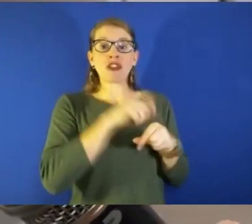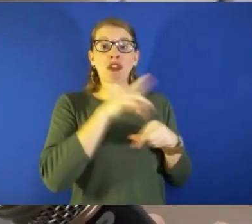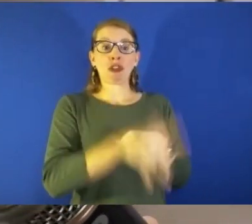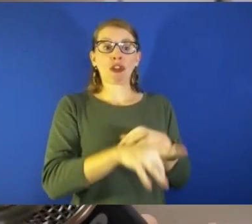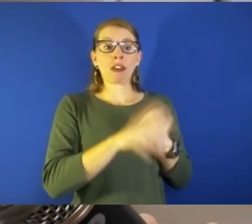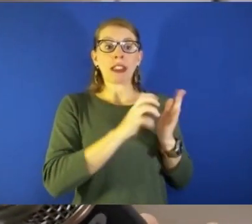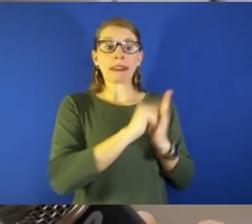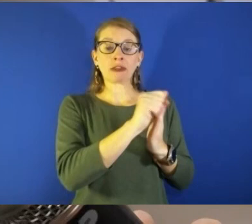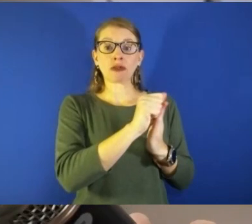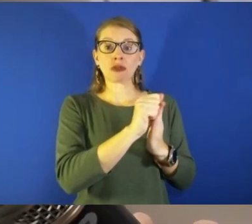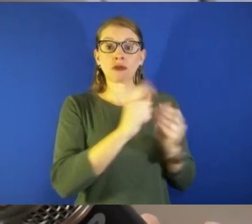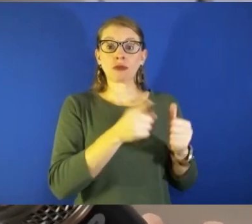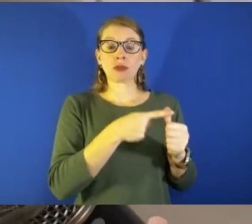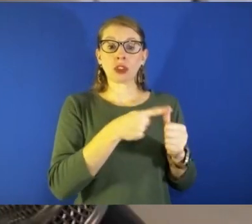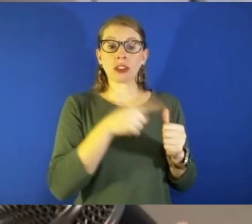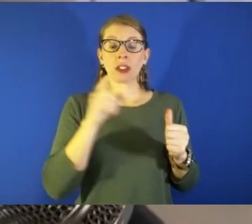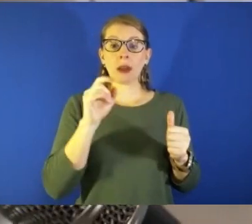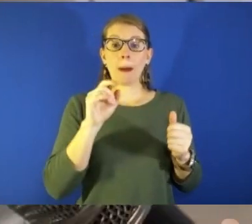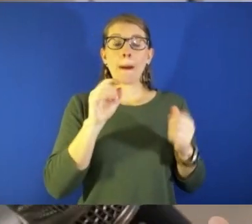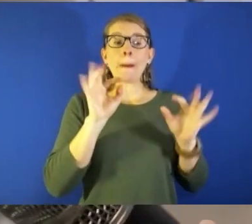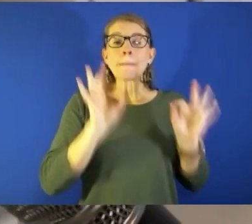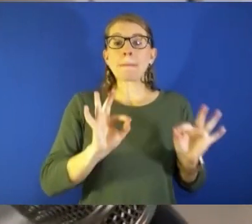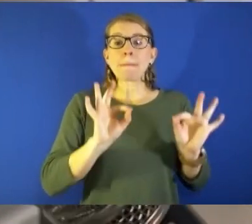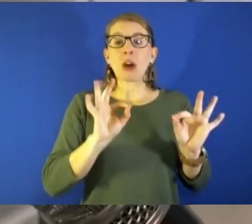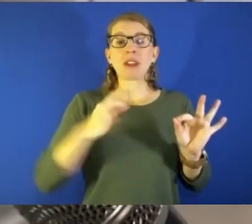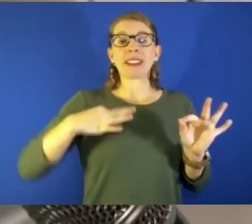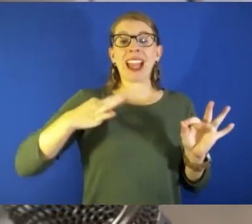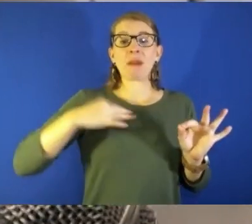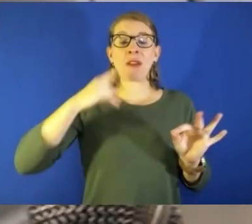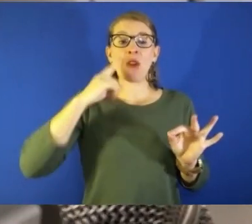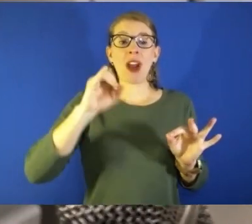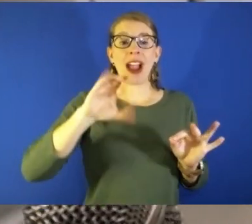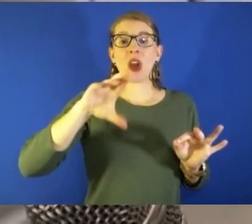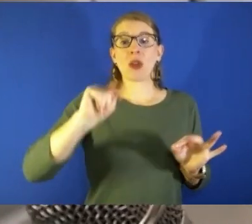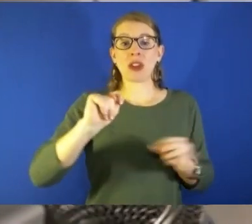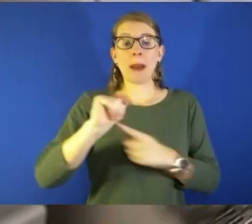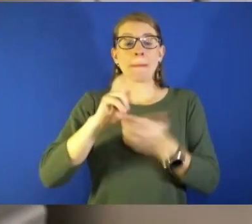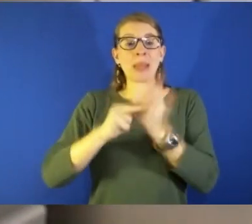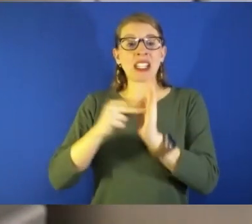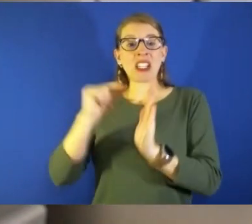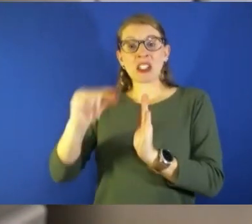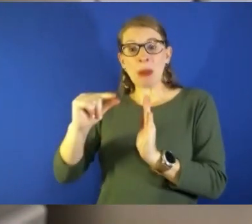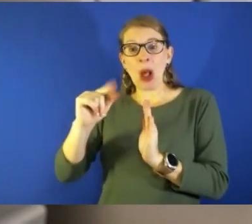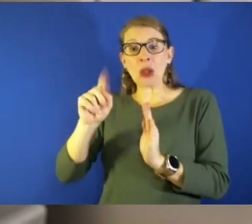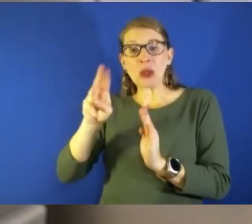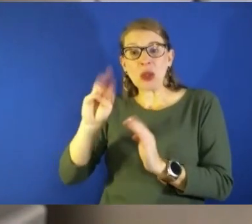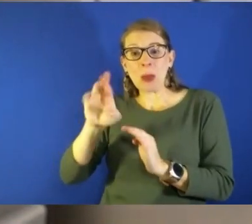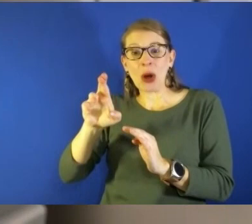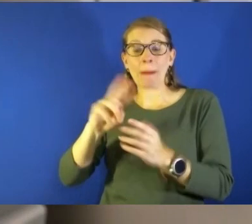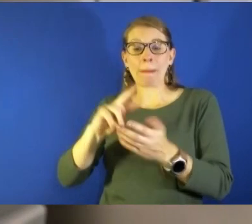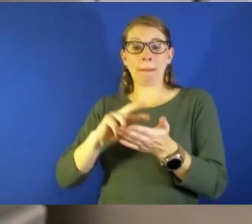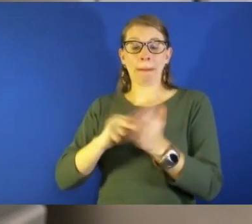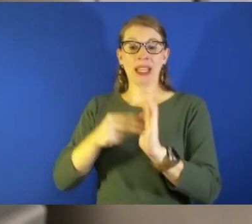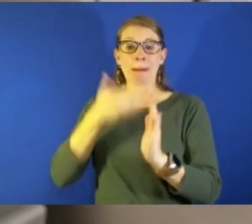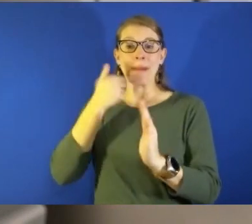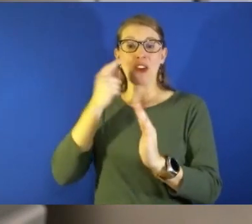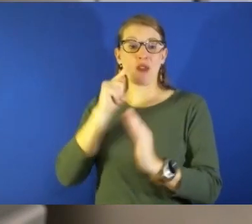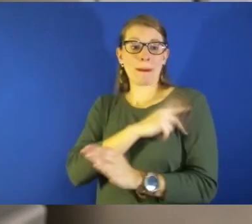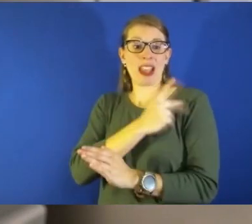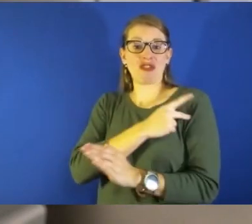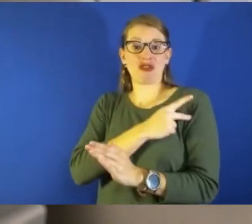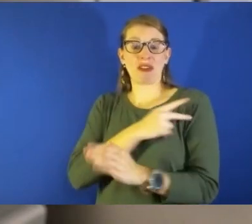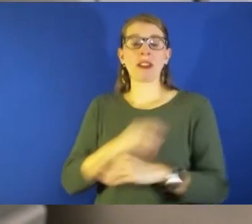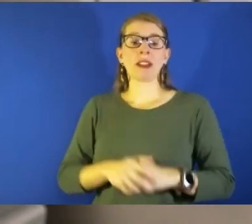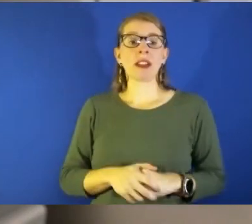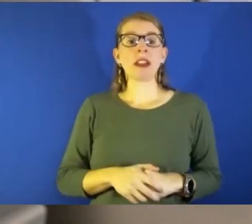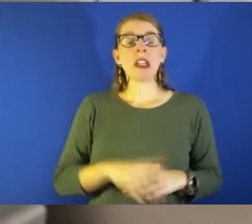IORT procedure, early as in the smaller the tumor, the better for the patient and for this therapy? Yes, exactly. So the